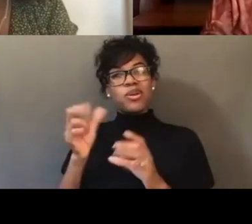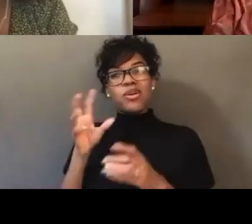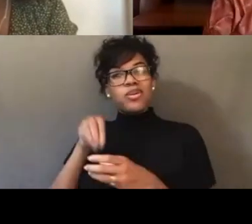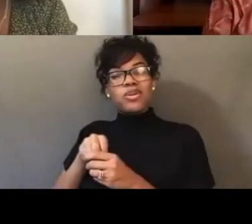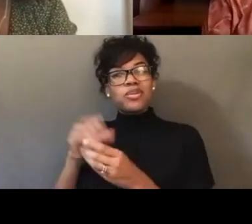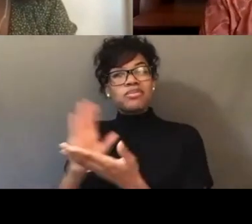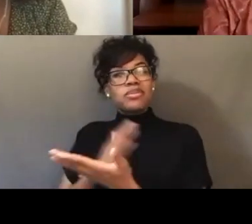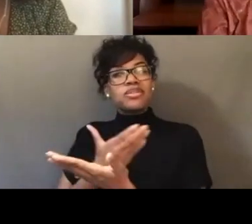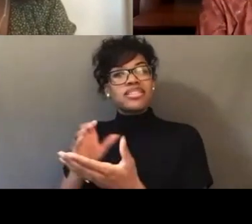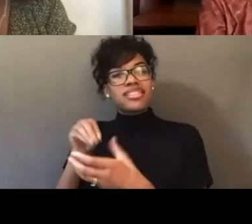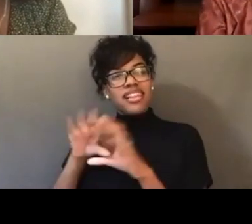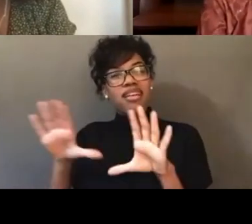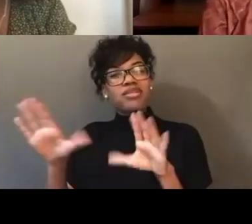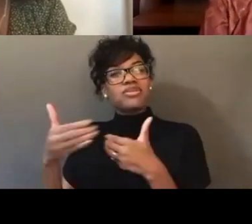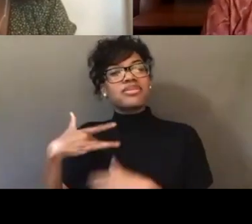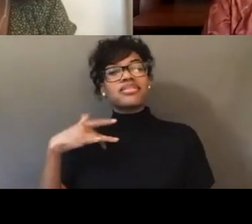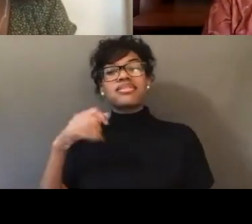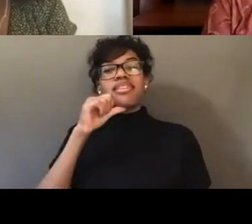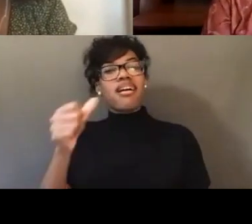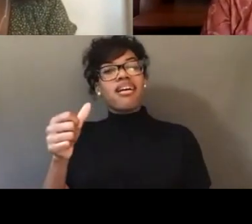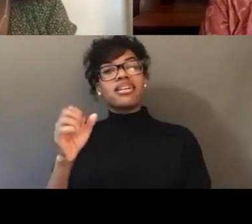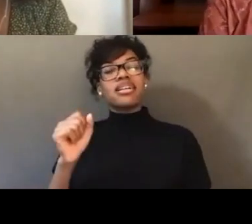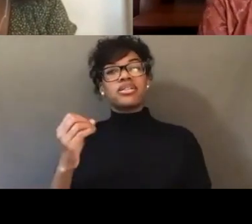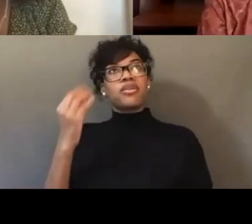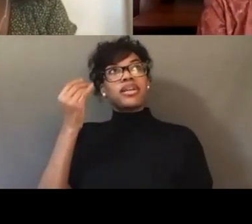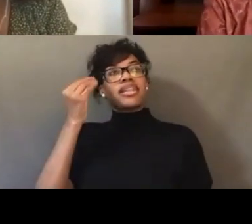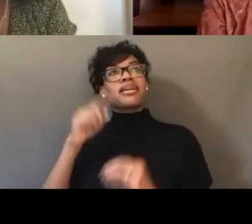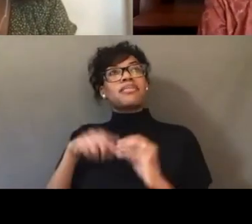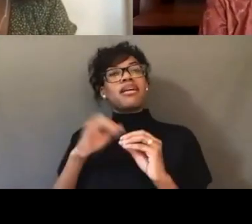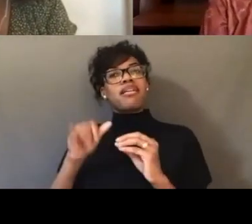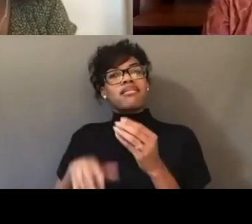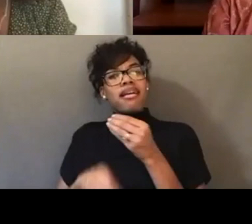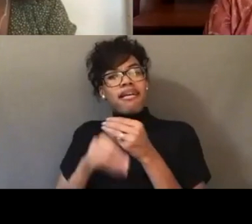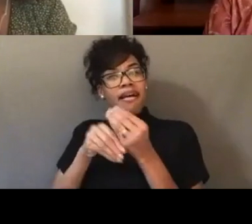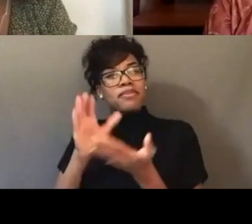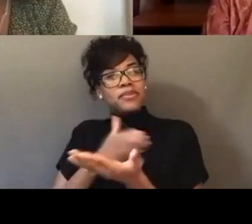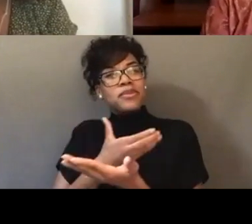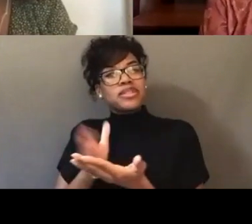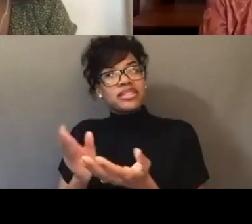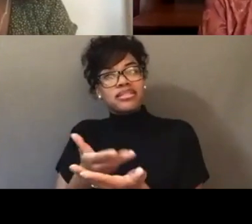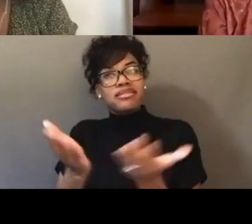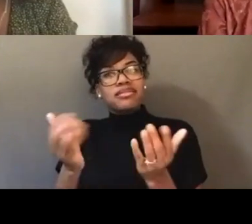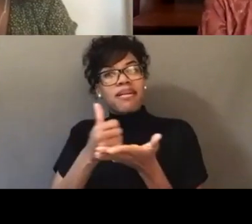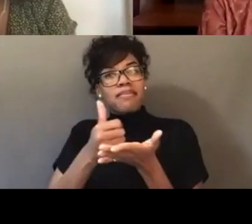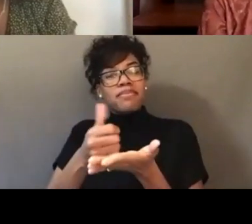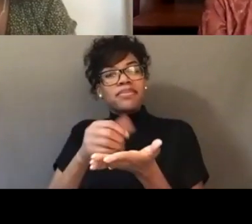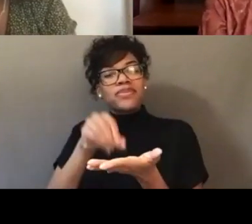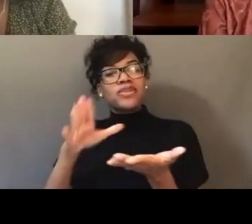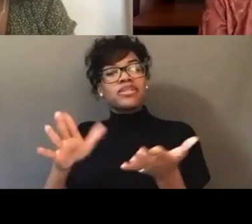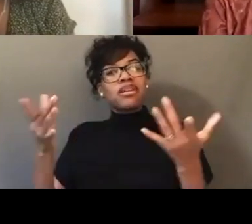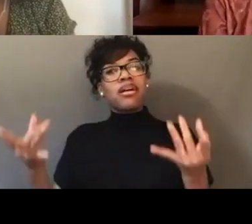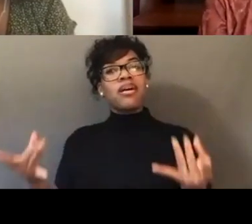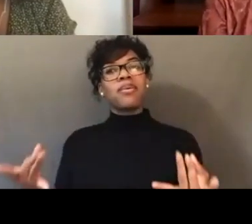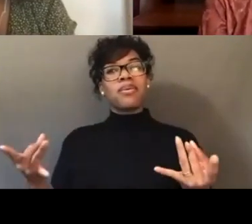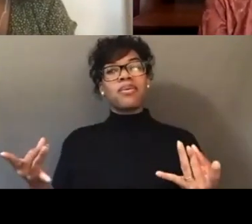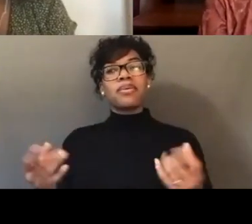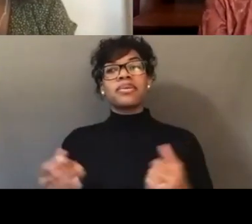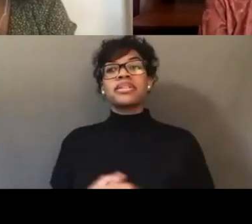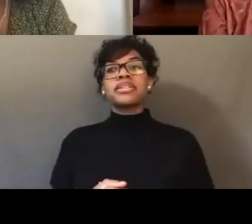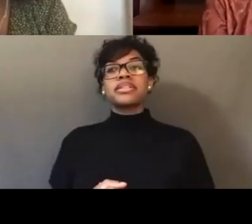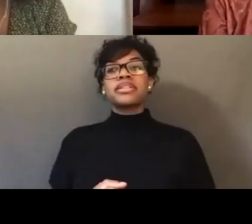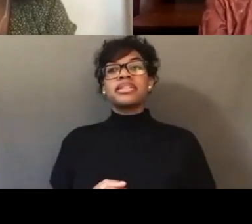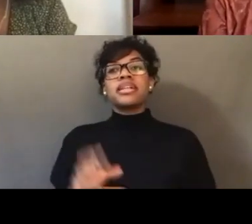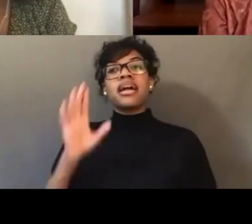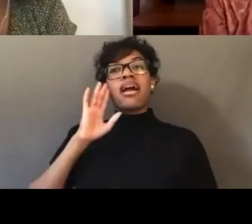both them and us. And so in that vein, I just have to shout out, you know, an artist named Gregory